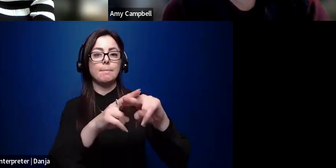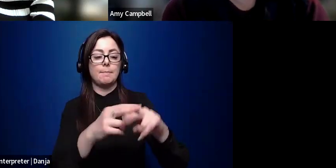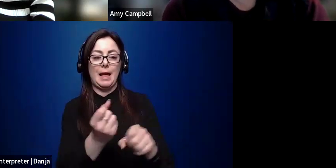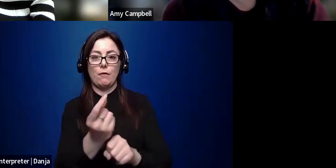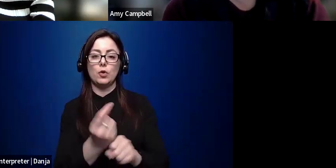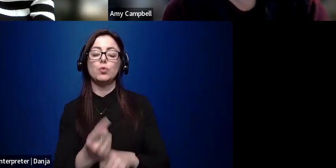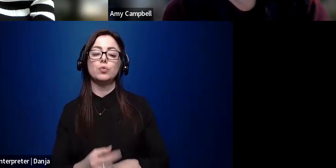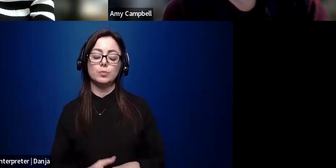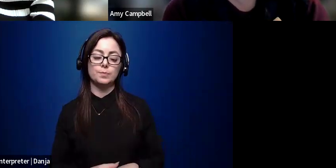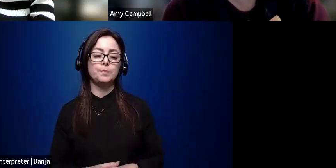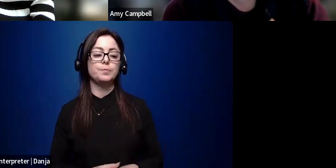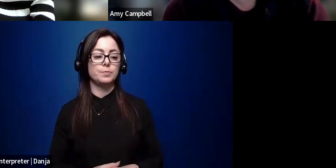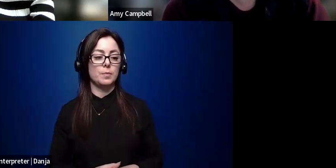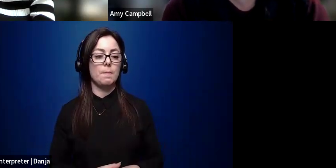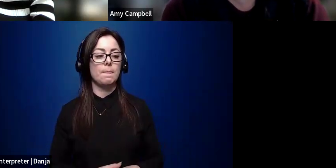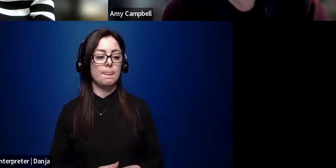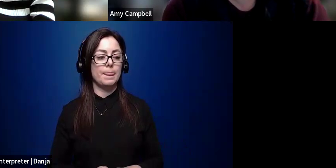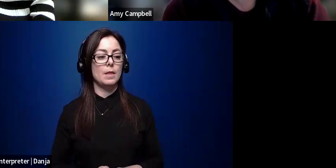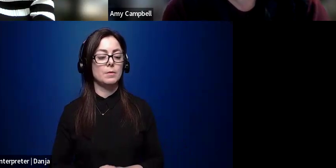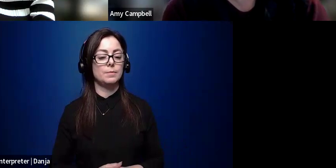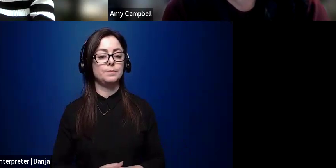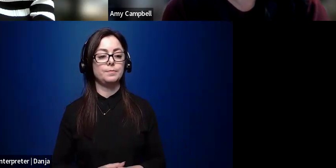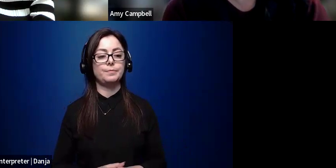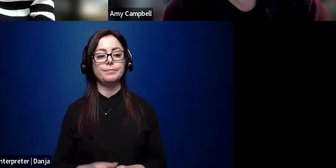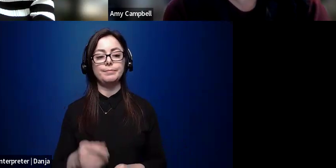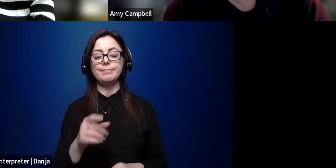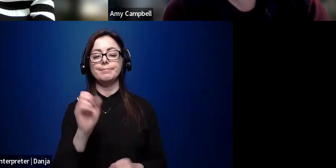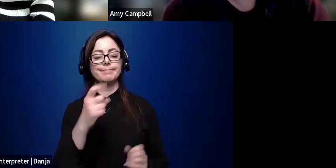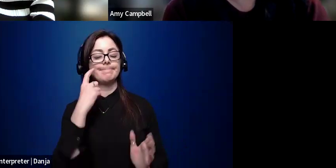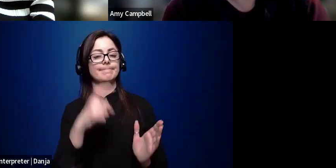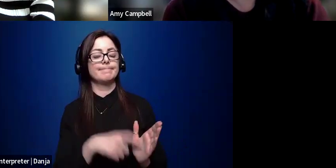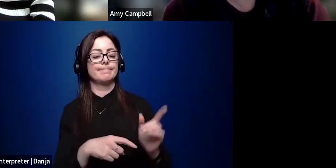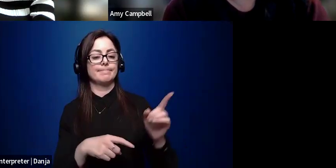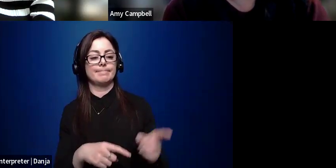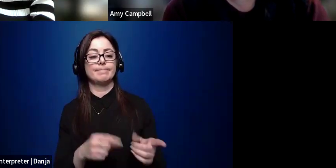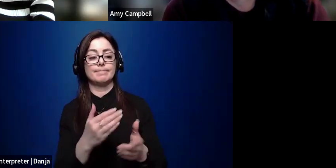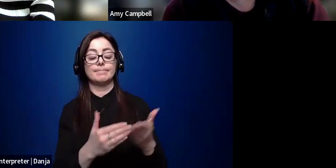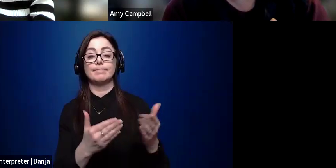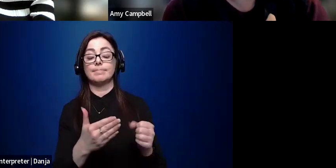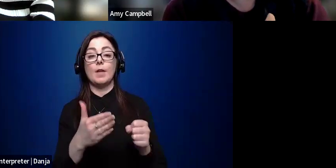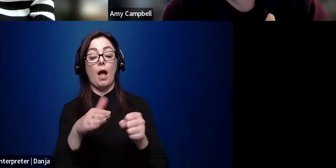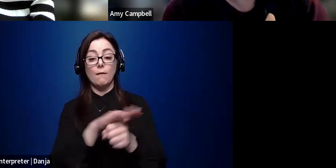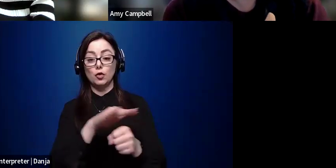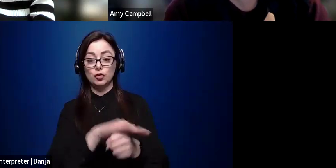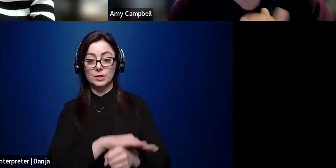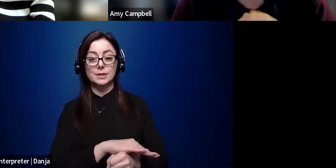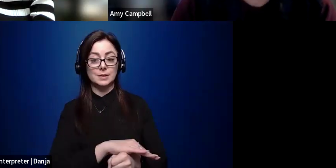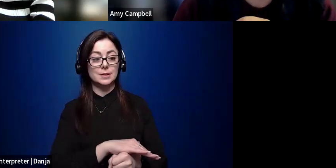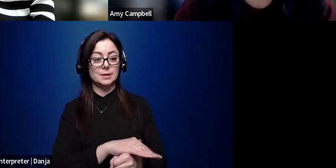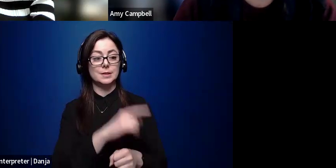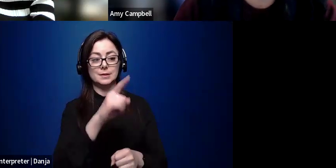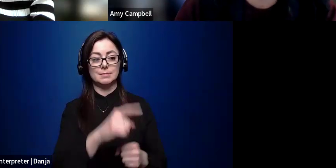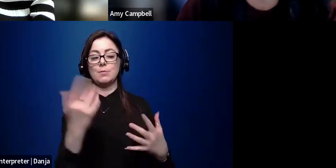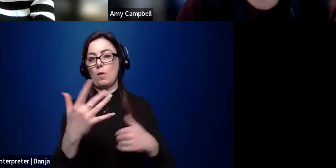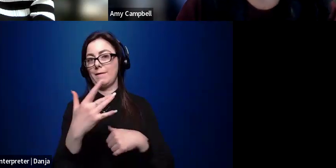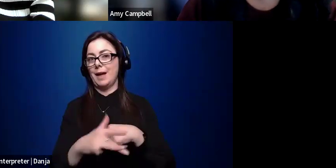year. And so you can see some of the coverages that are